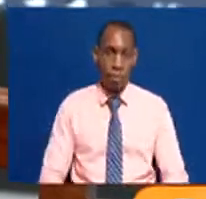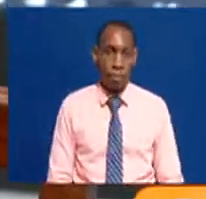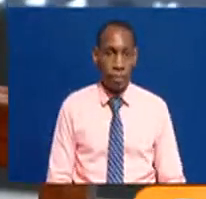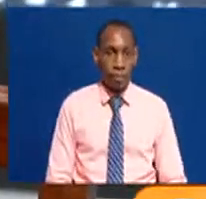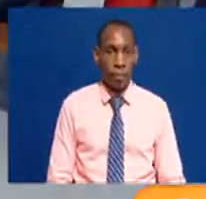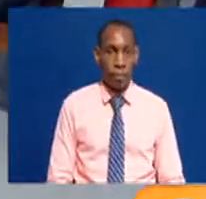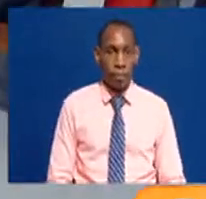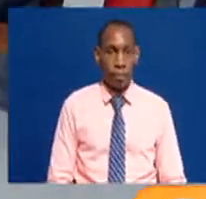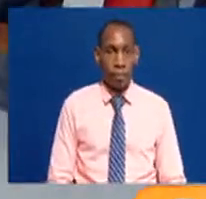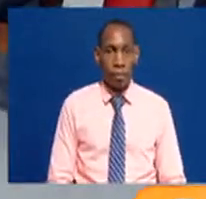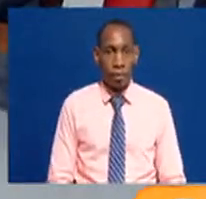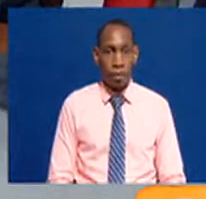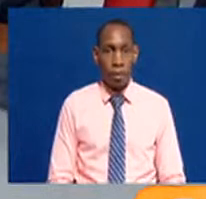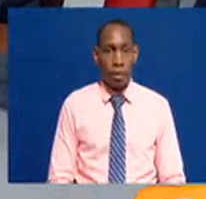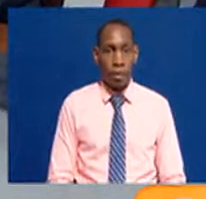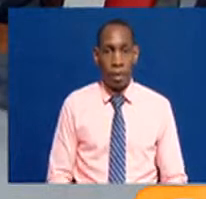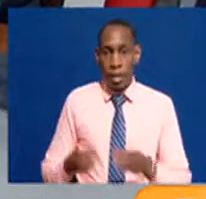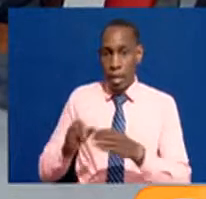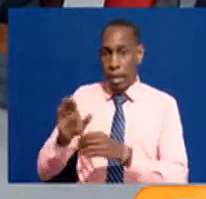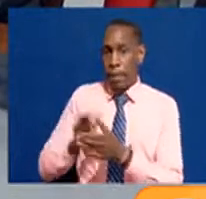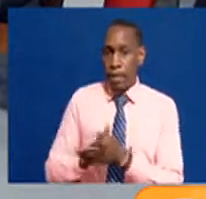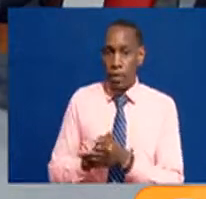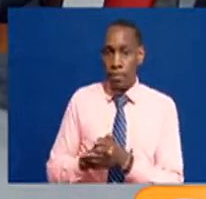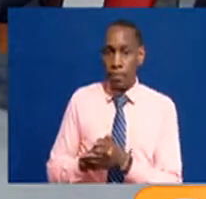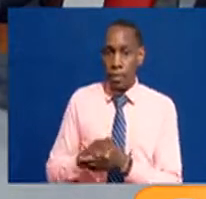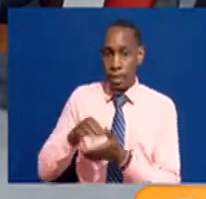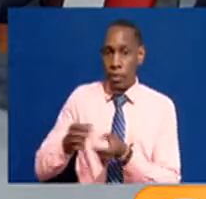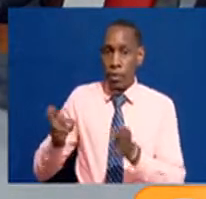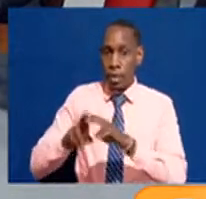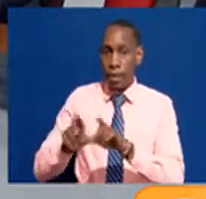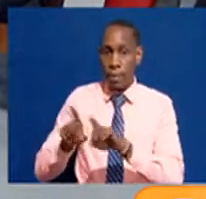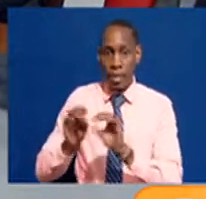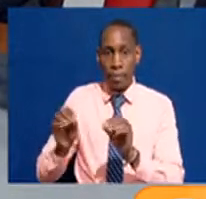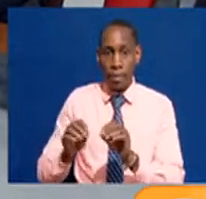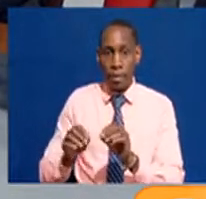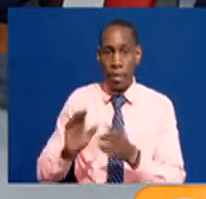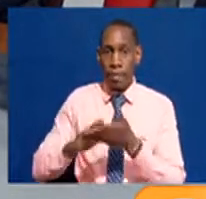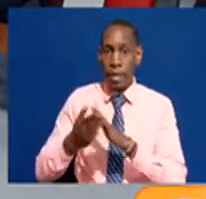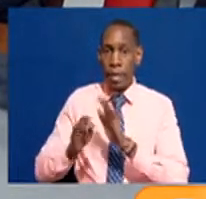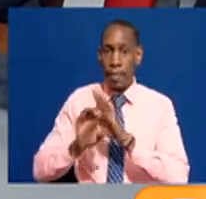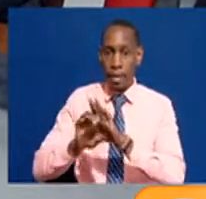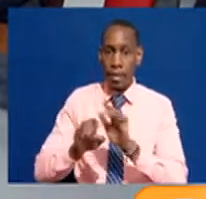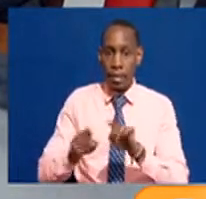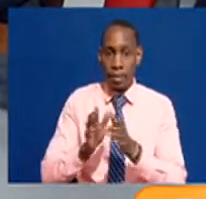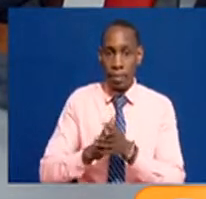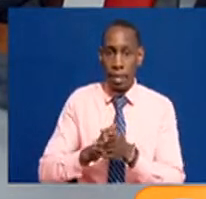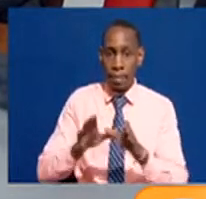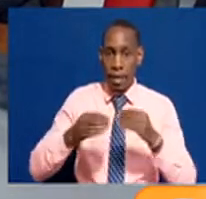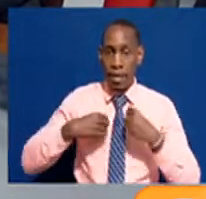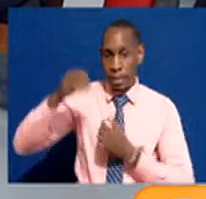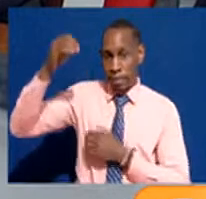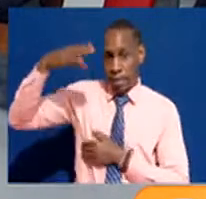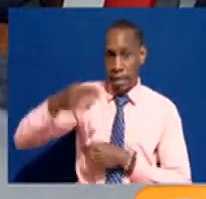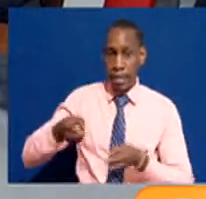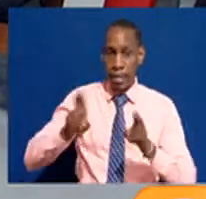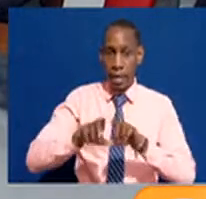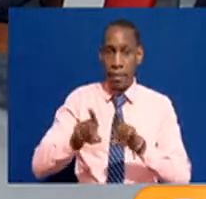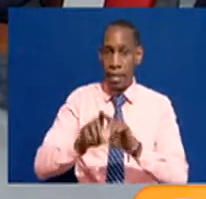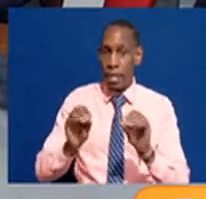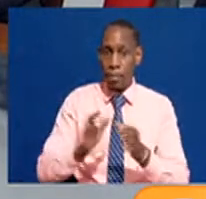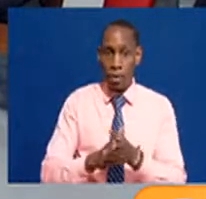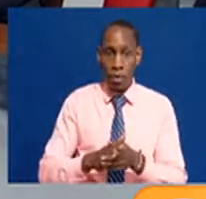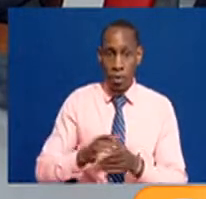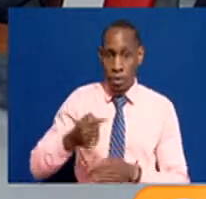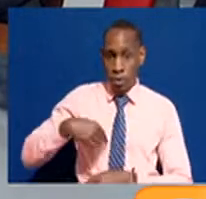It's you, isn't it? Yeah, what happened to Kairosha should never have happened. And that should be an example. What happened to Adopter Light should not have happened. Now, it's not because